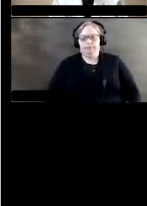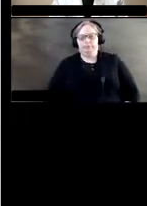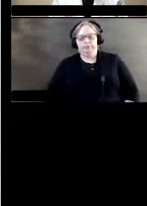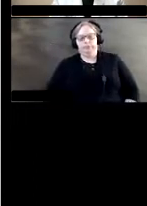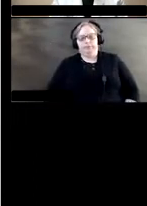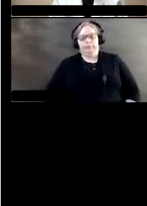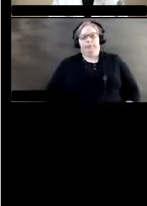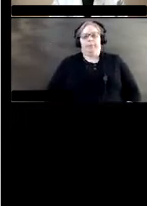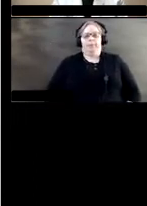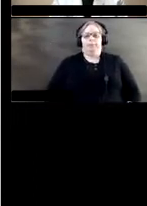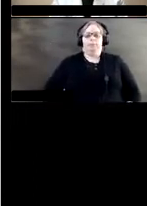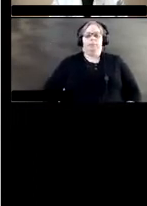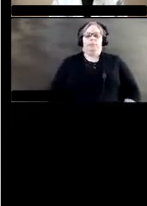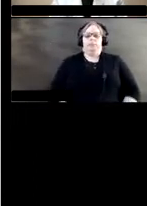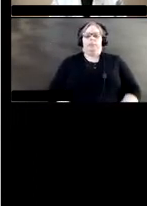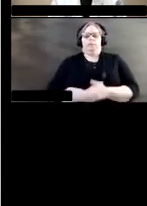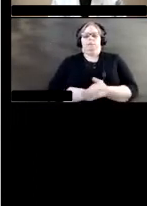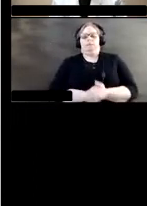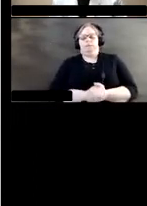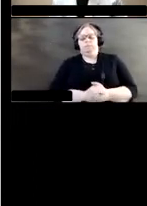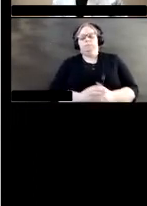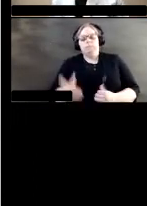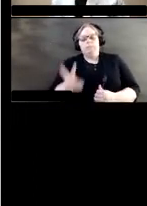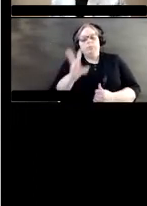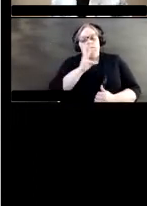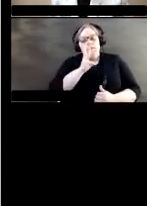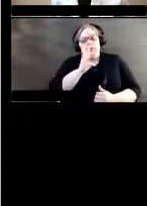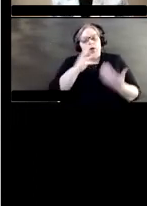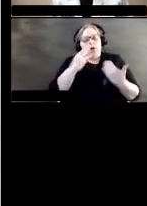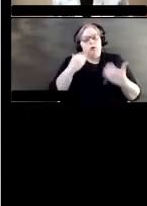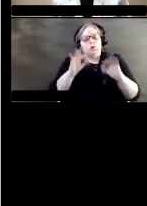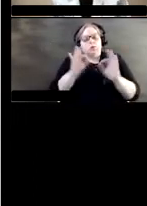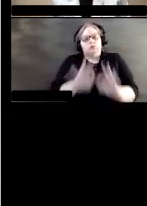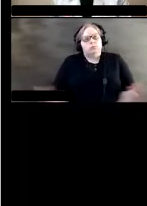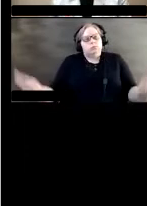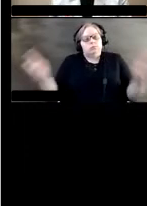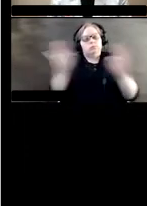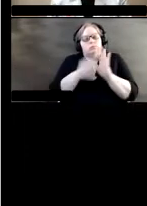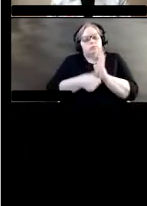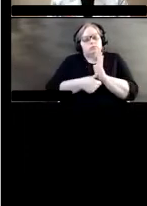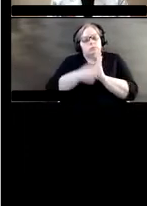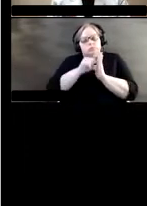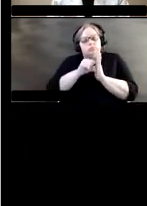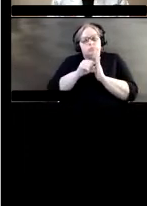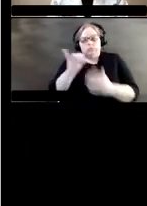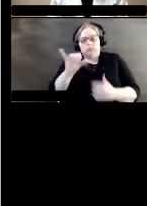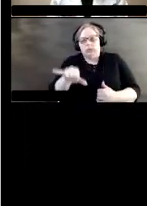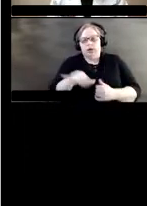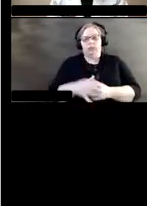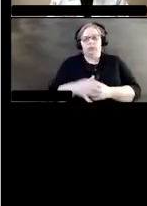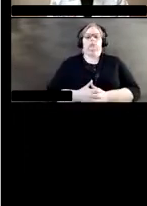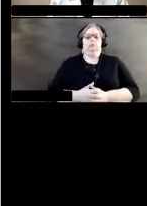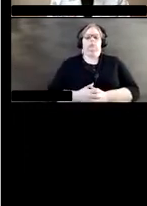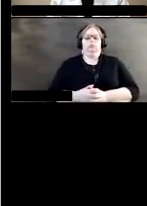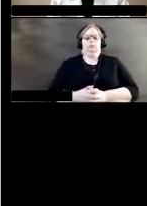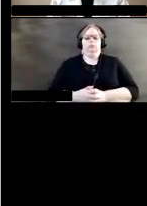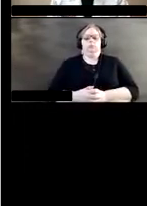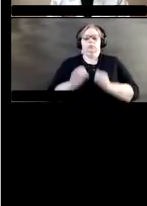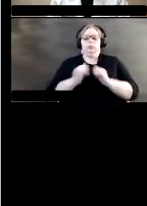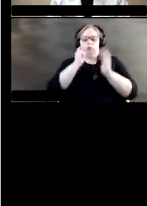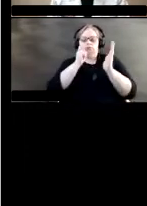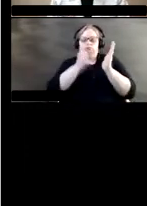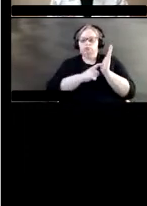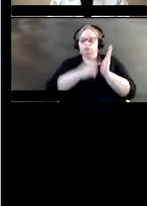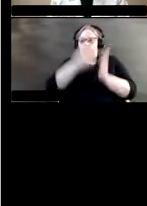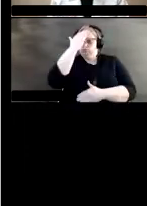Water is really important, and I can't stress it enough. The main symptoms of not enough water